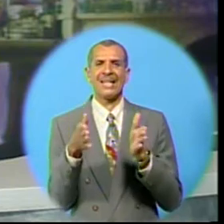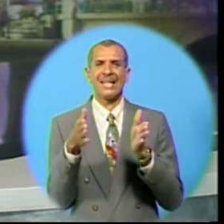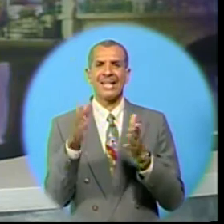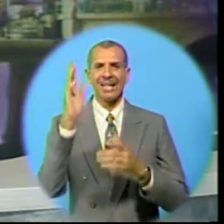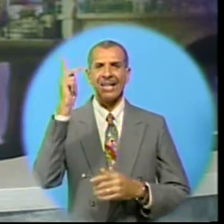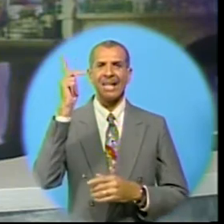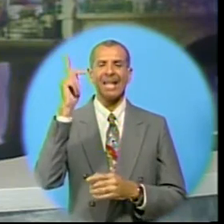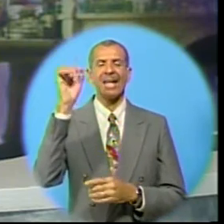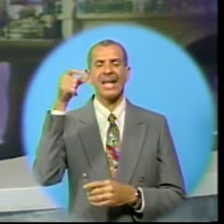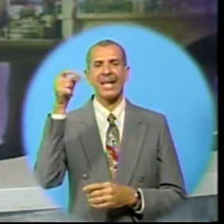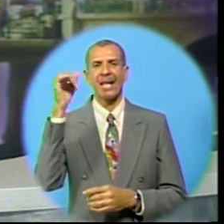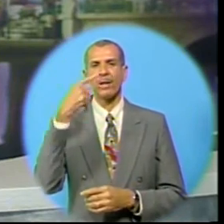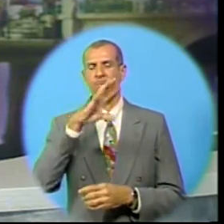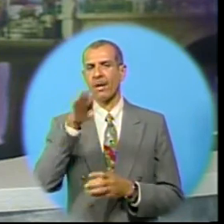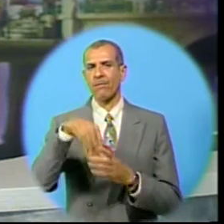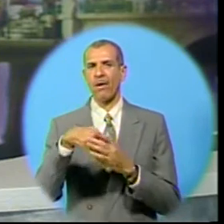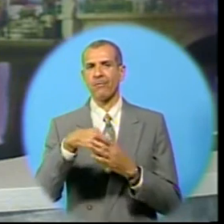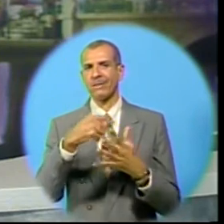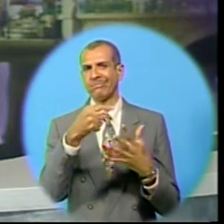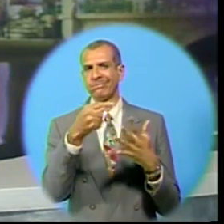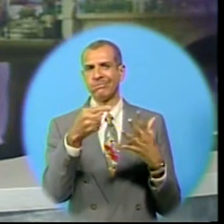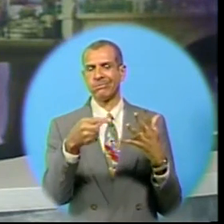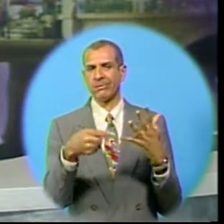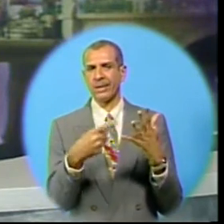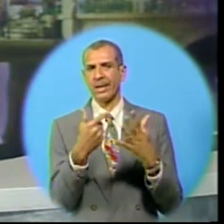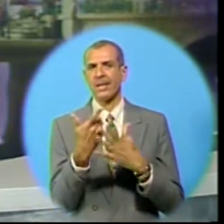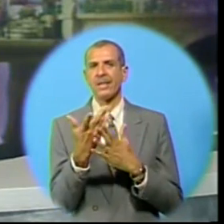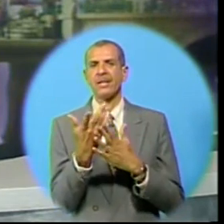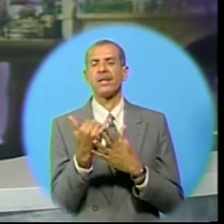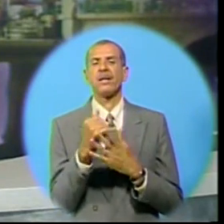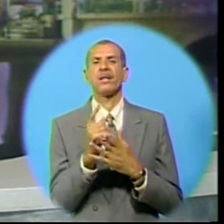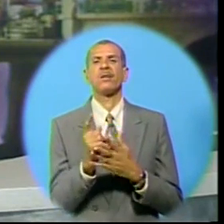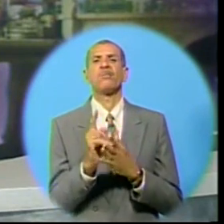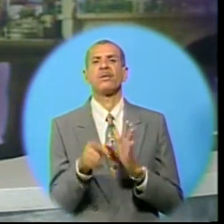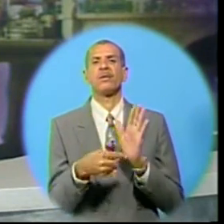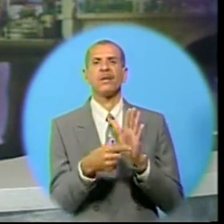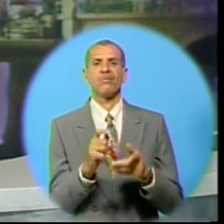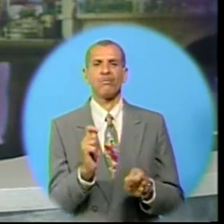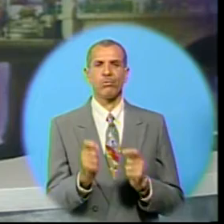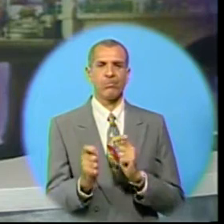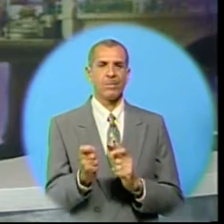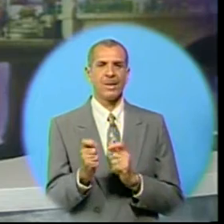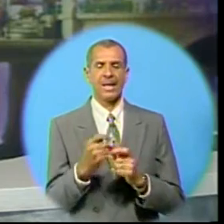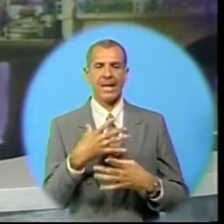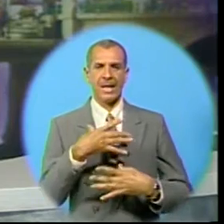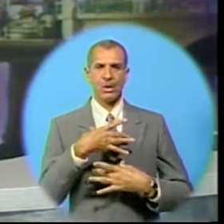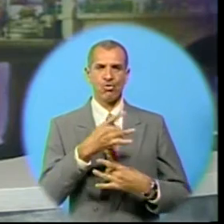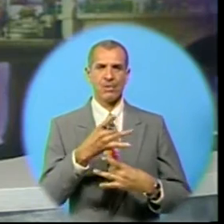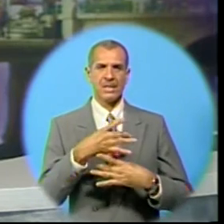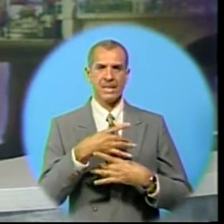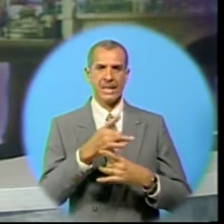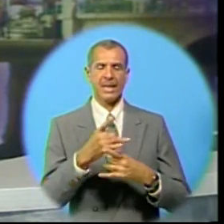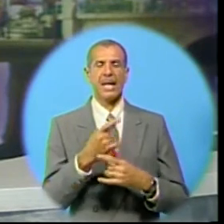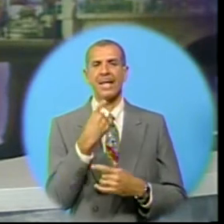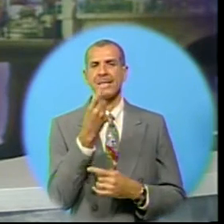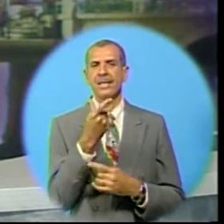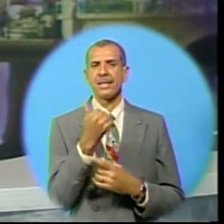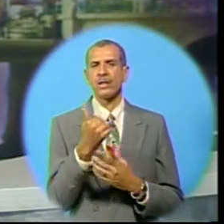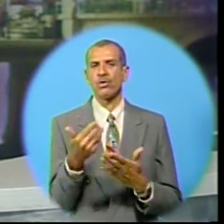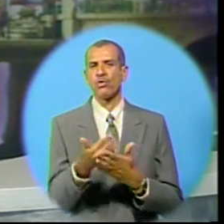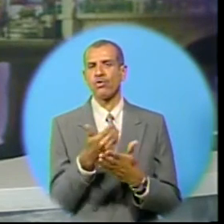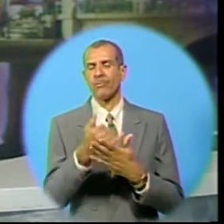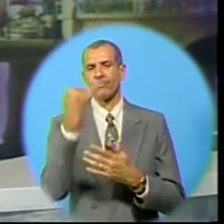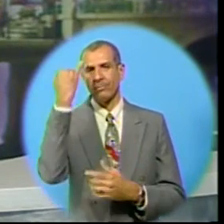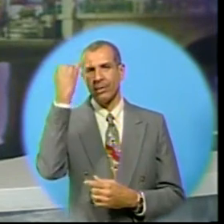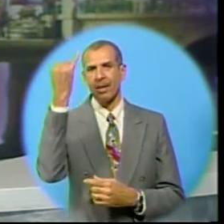will be engaging in a number of assignments to make playing steel pan more interesting. He says the new